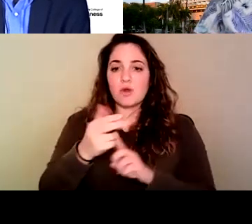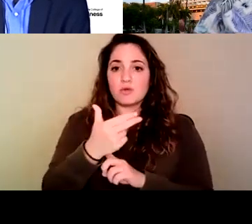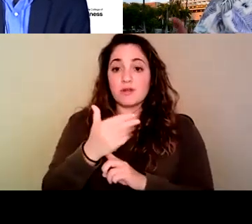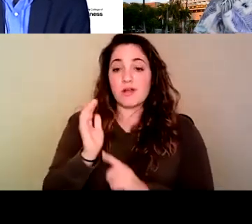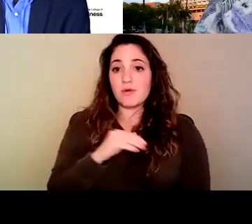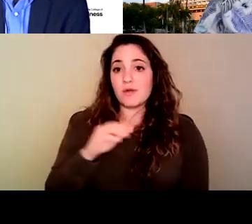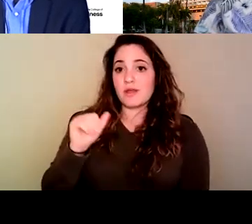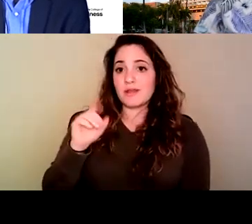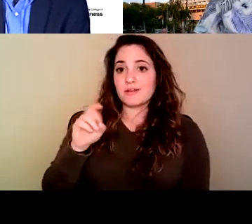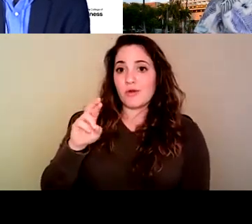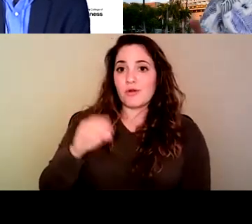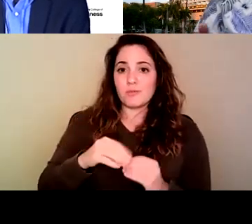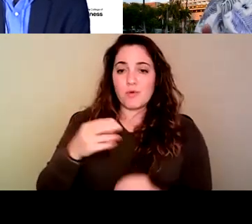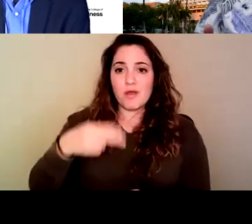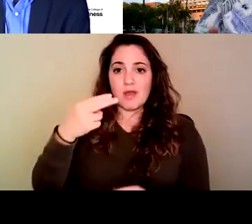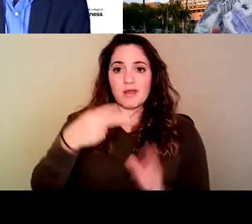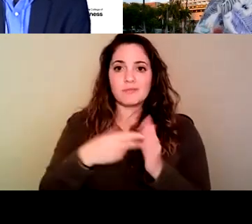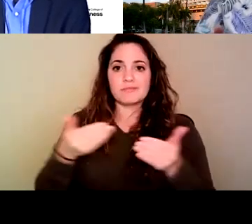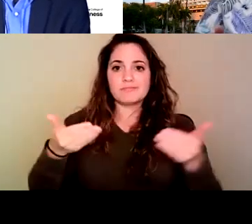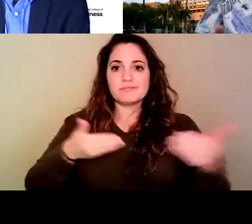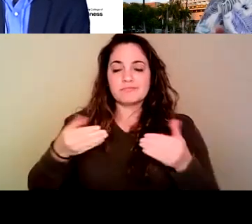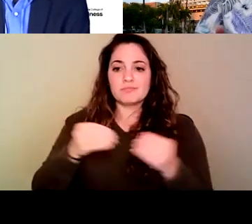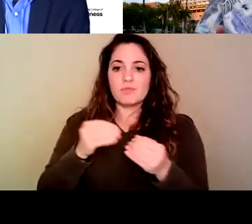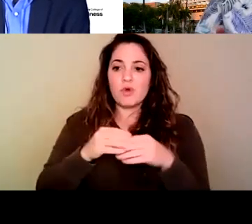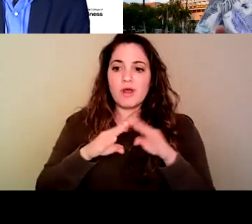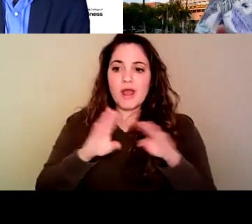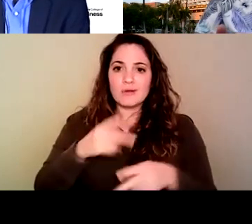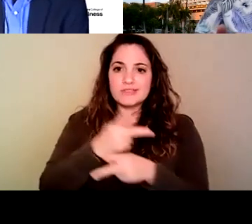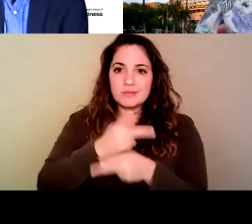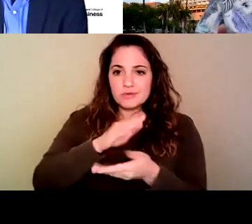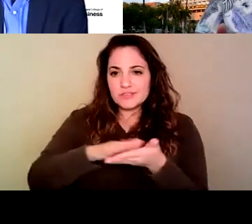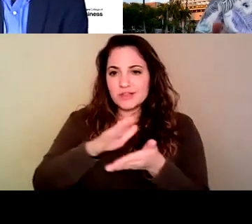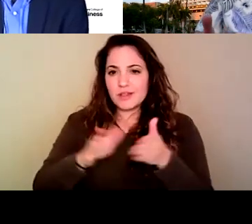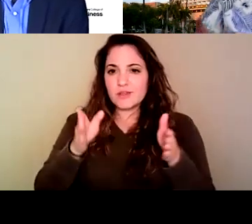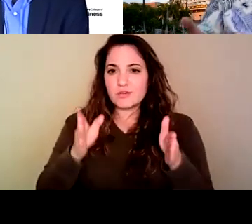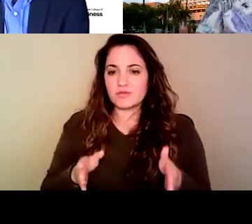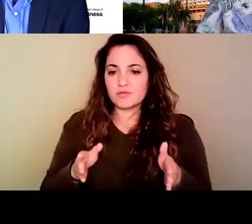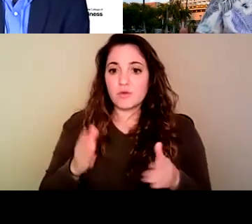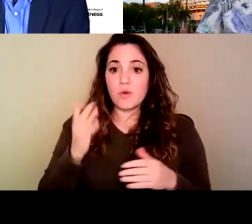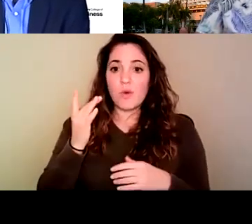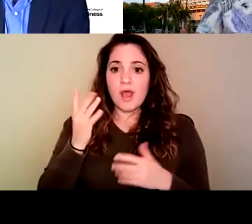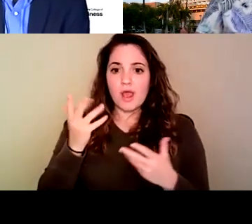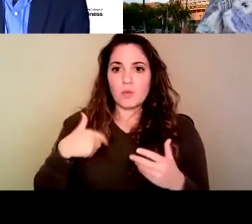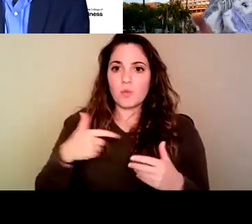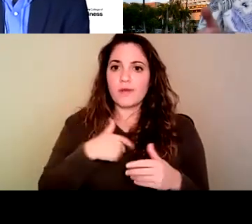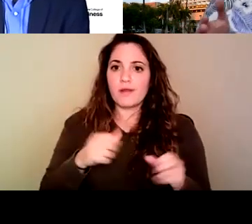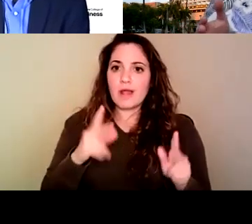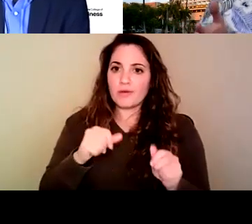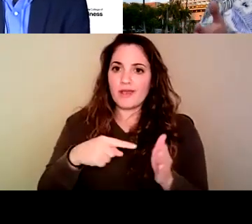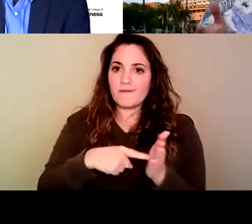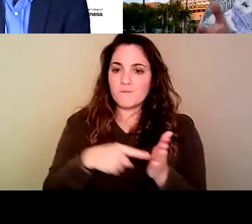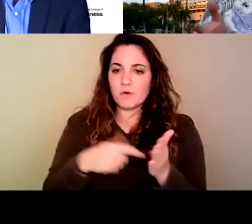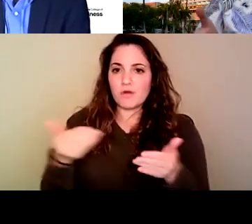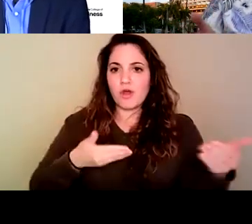higher. We're able to bring on more housekeepers as a result of that, because our margins allow for it. So